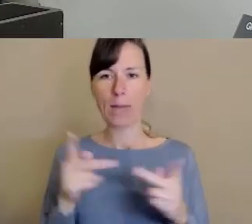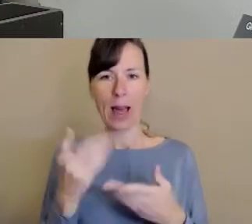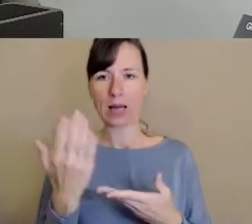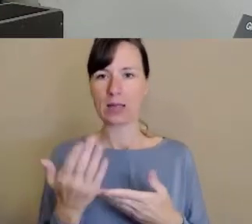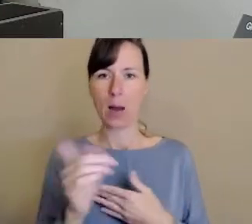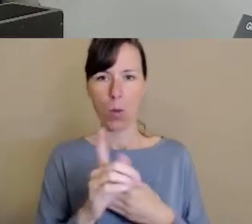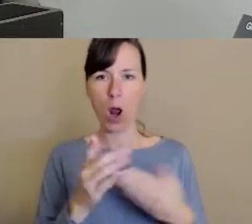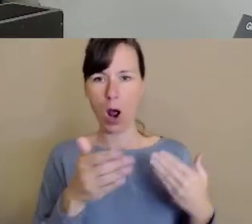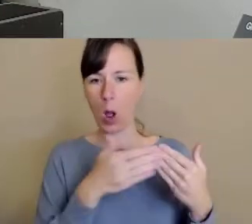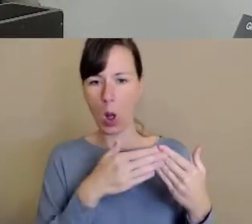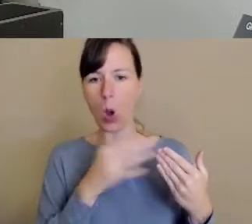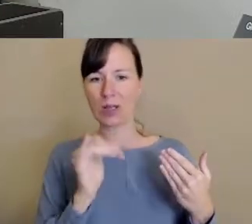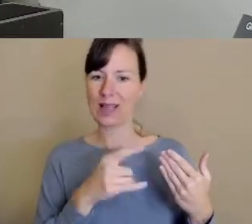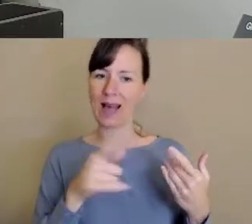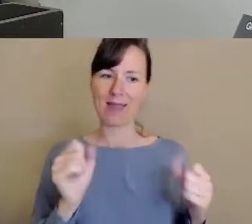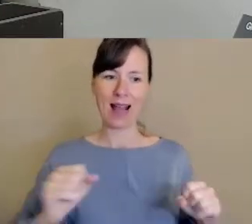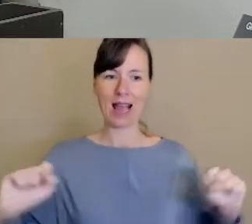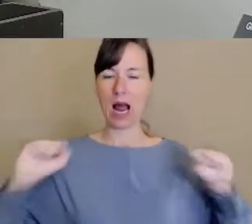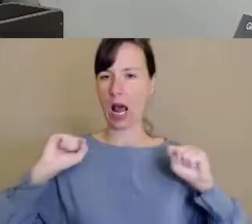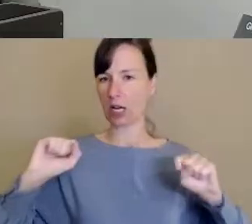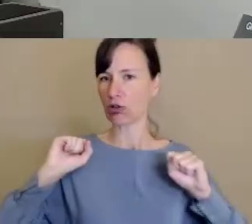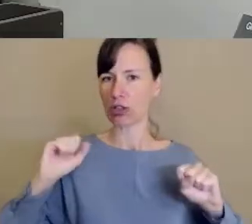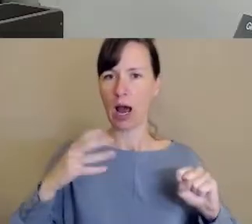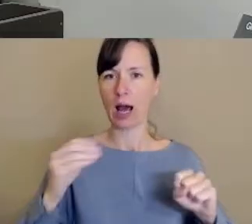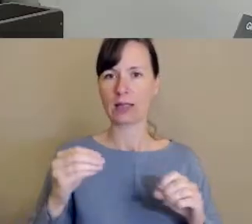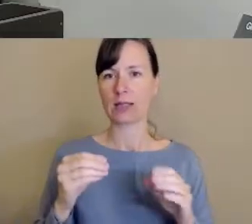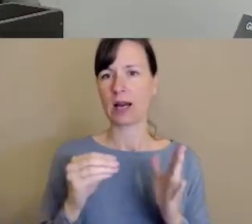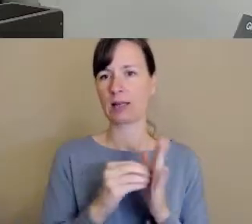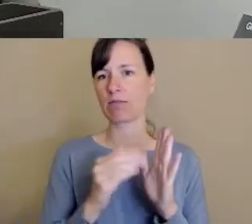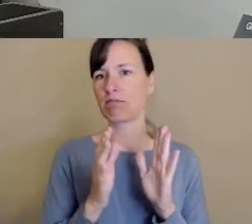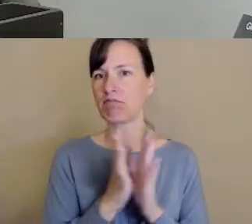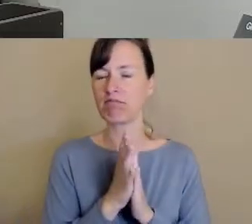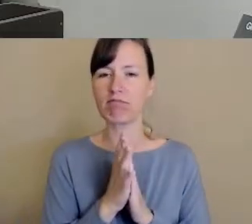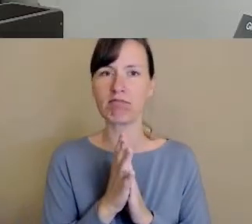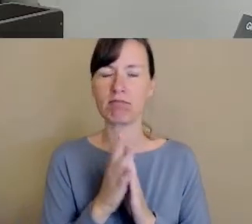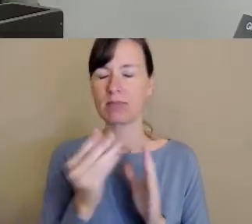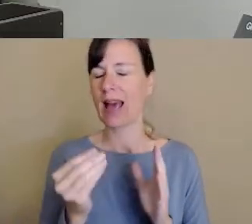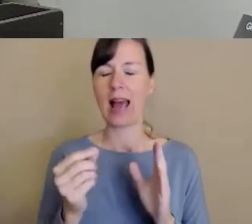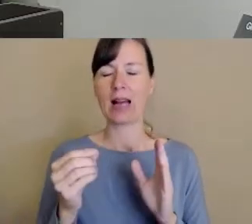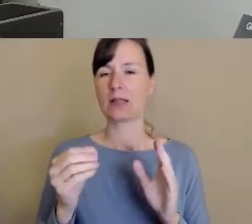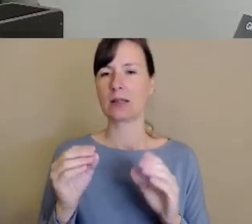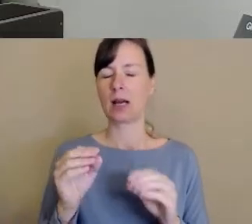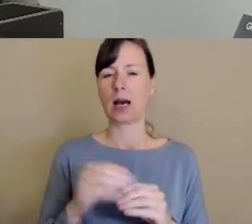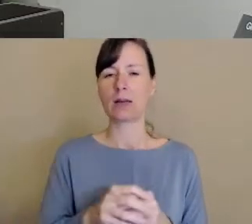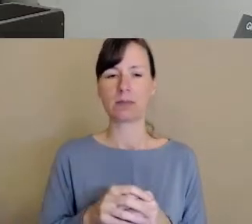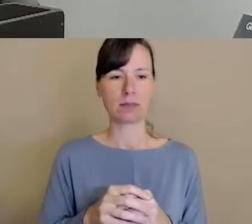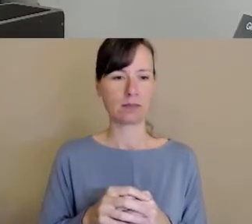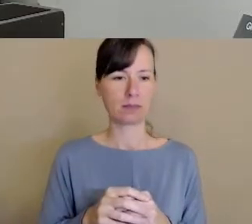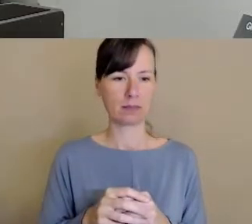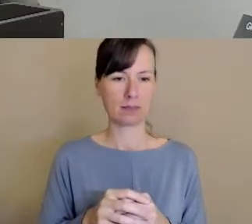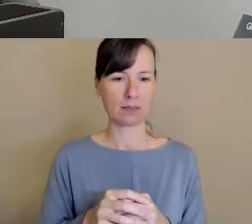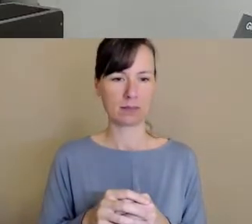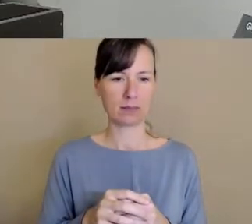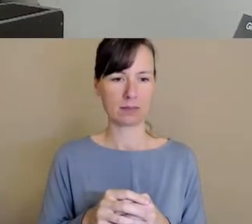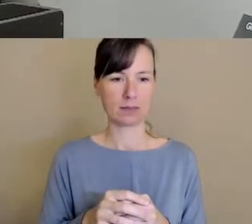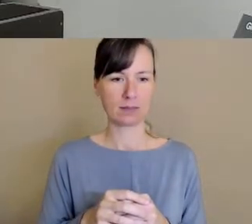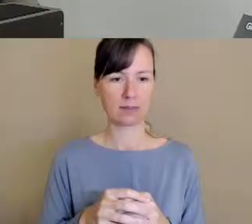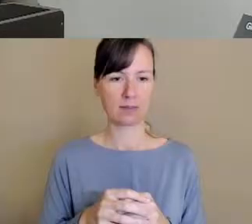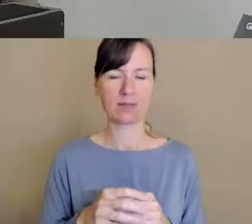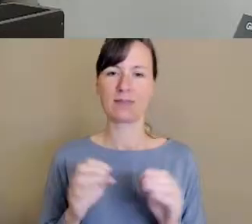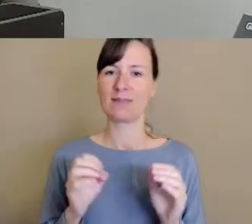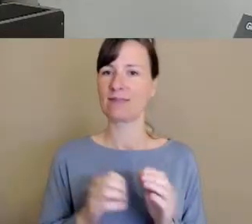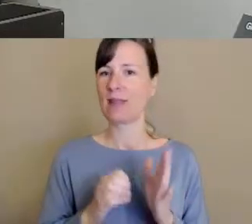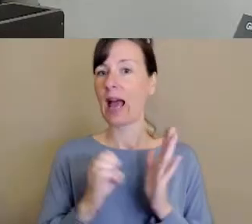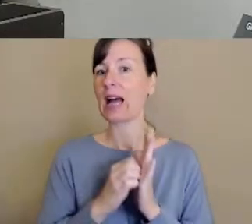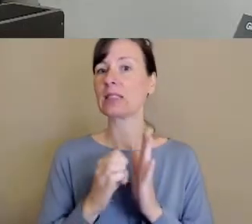their pets to the life and smells and sights and sounds of a non-urban or